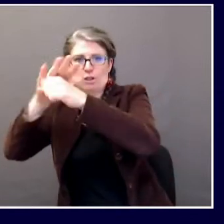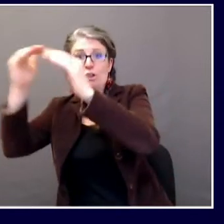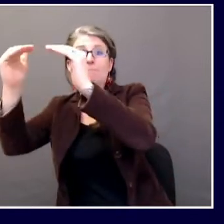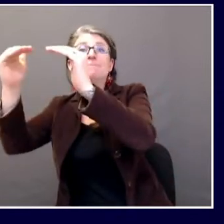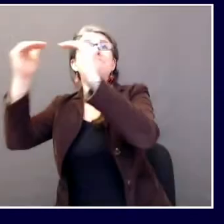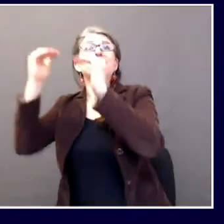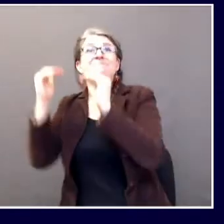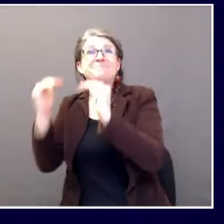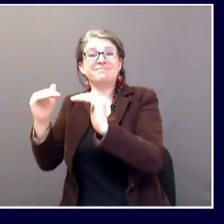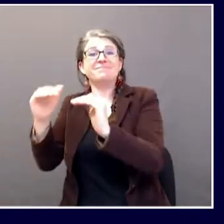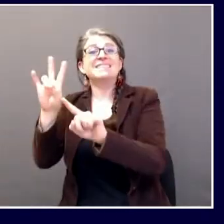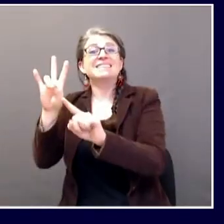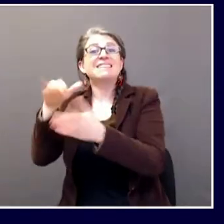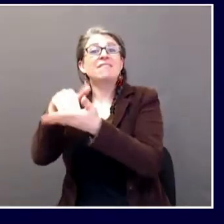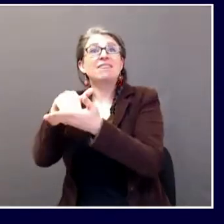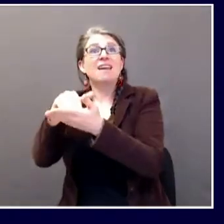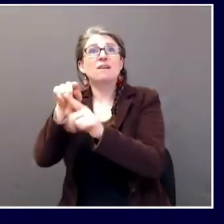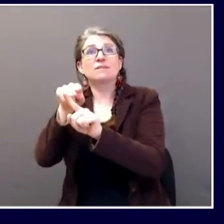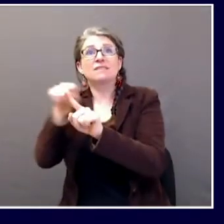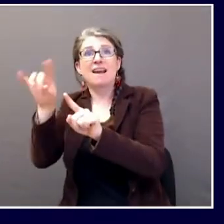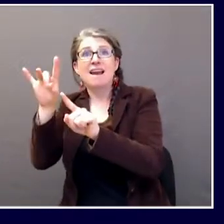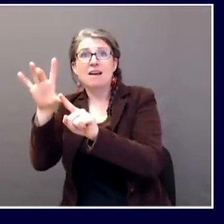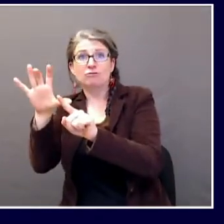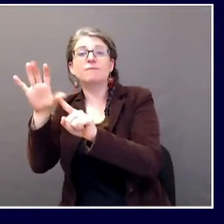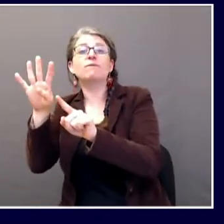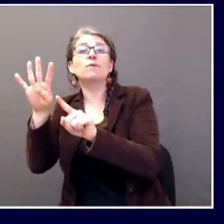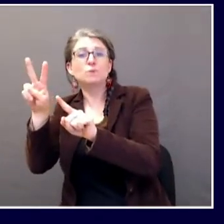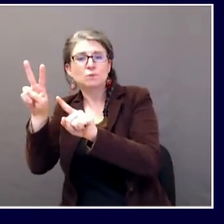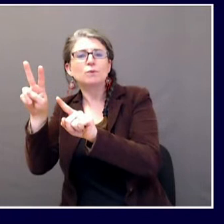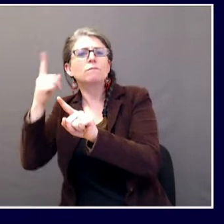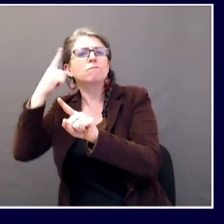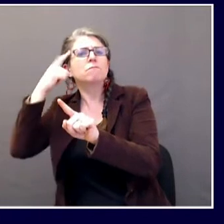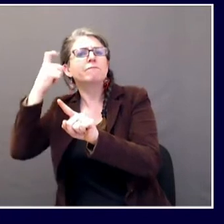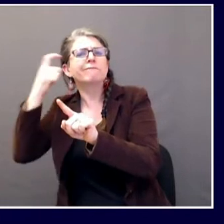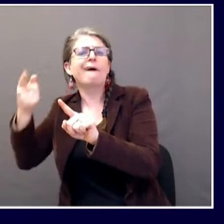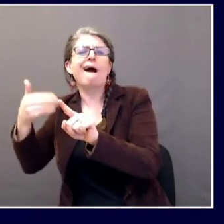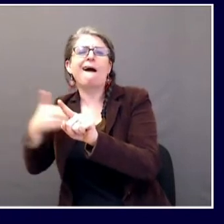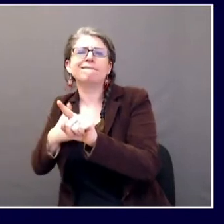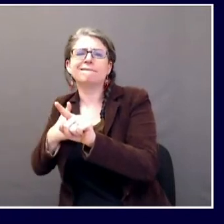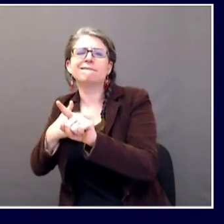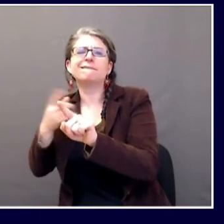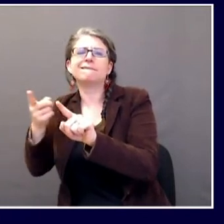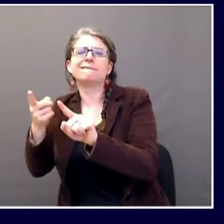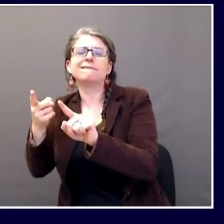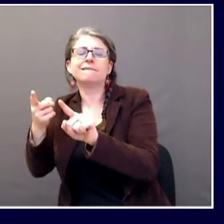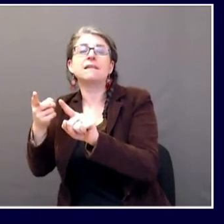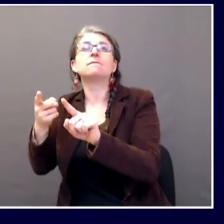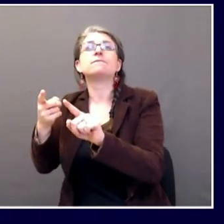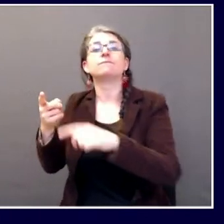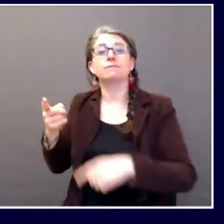7,842 are probable cases. Over the past year, since we've logged our first case,